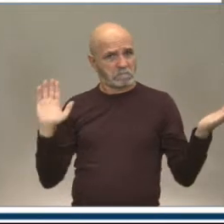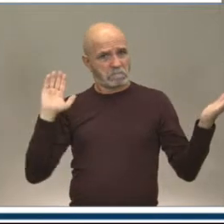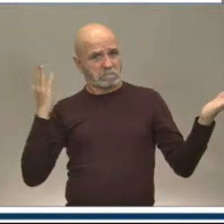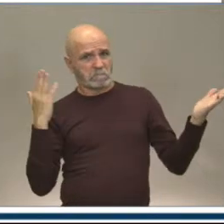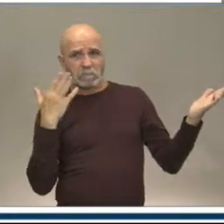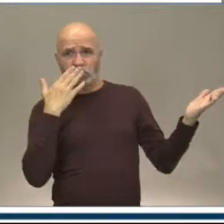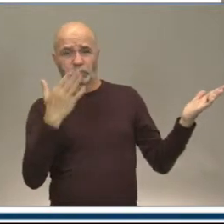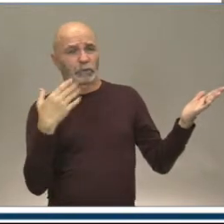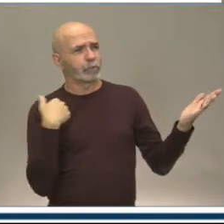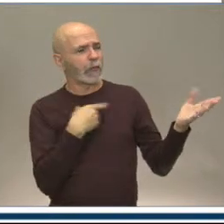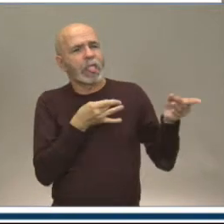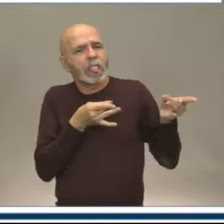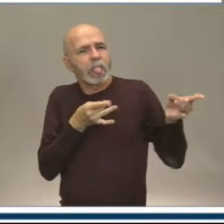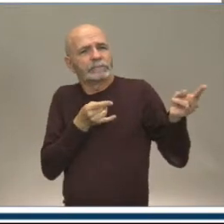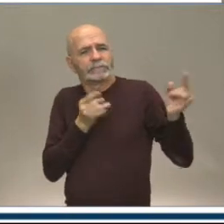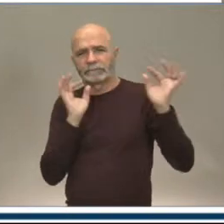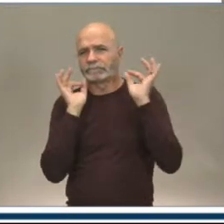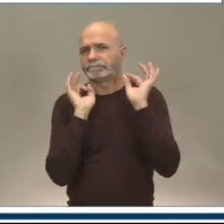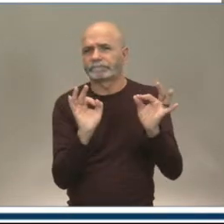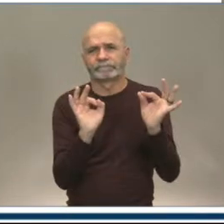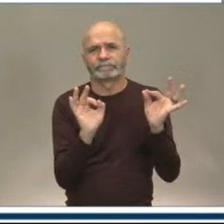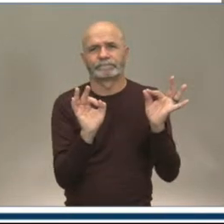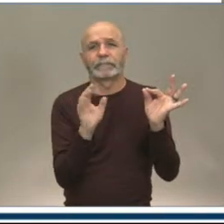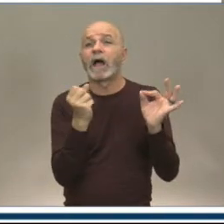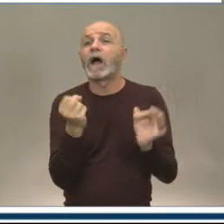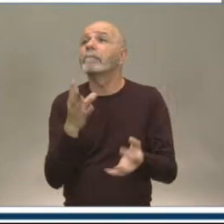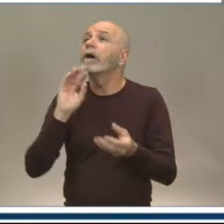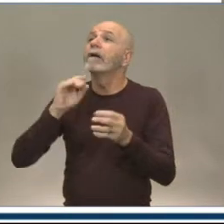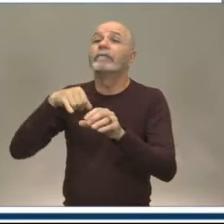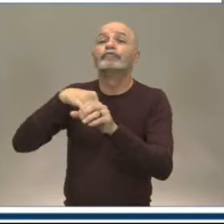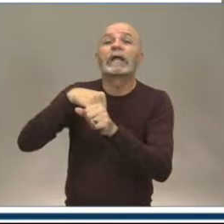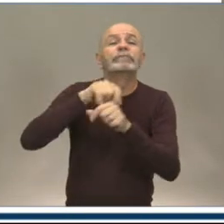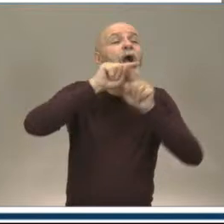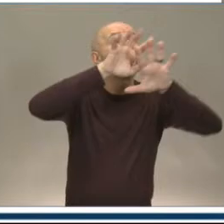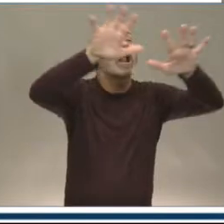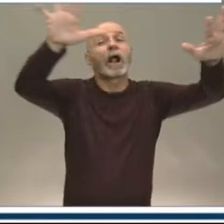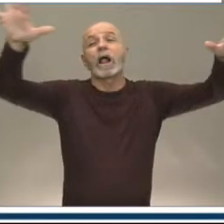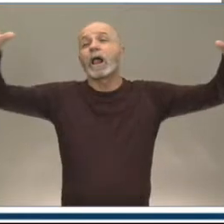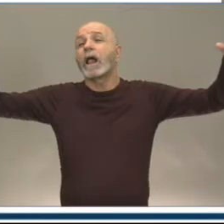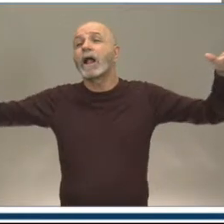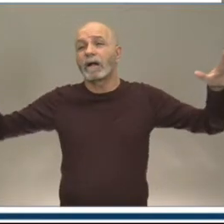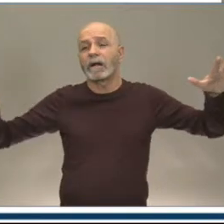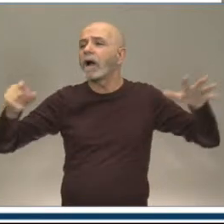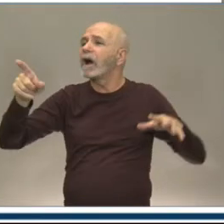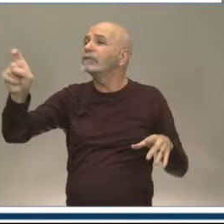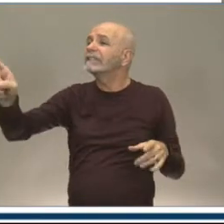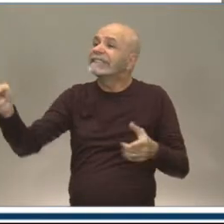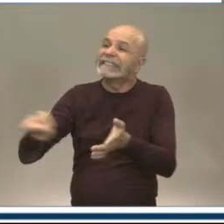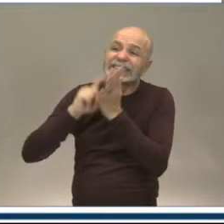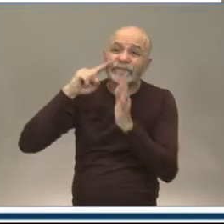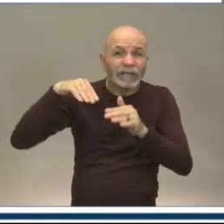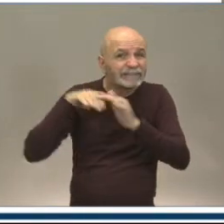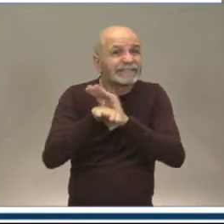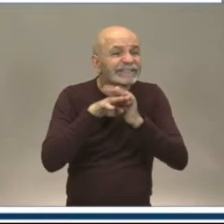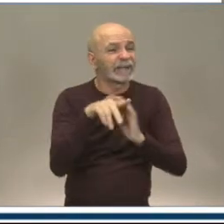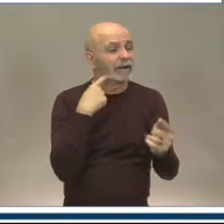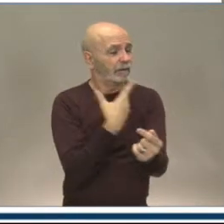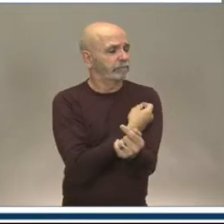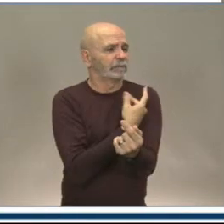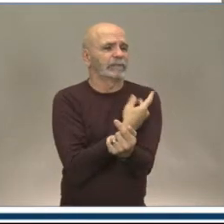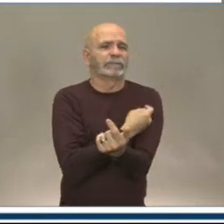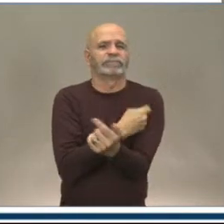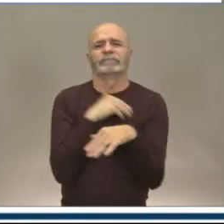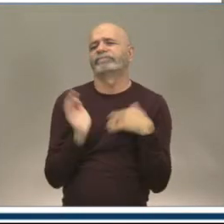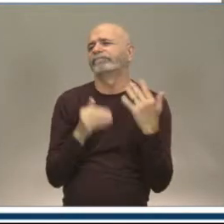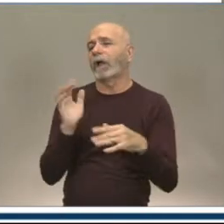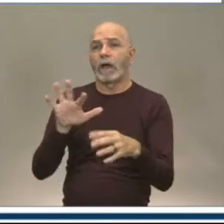effective, and we look at the number of pharmacies and the number of doses that they can deliver within their schedule. We have lots of capacity for the